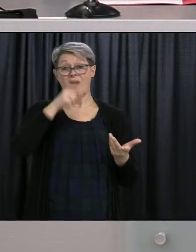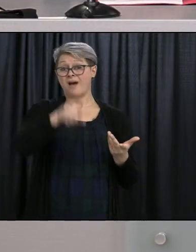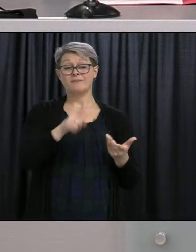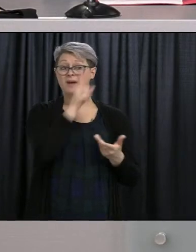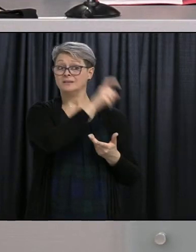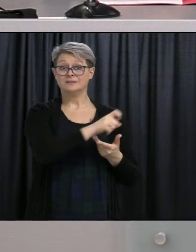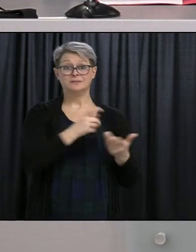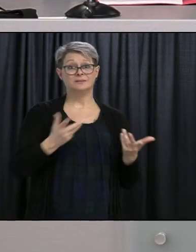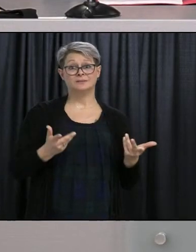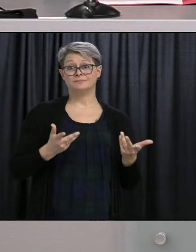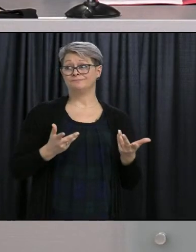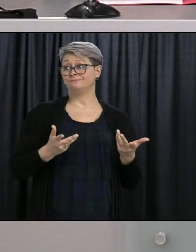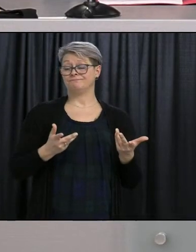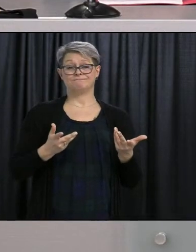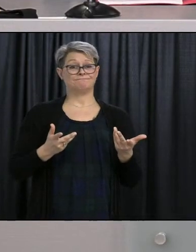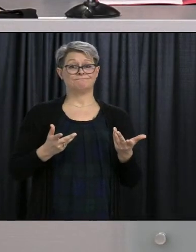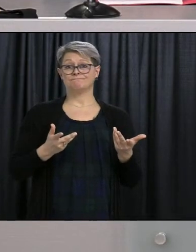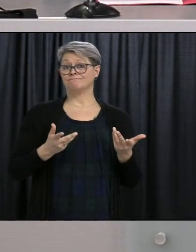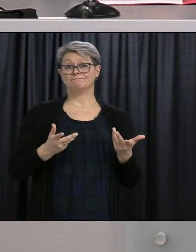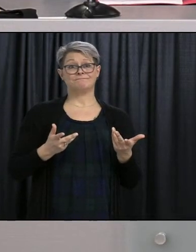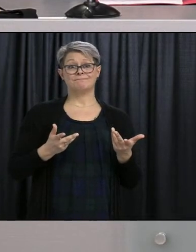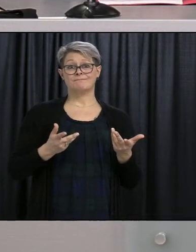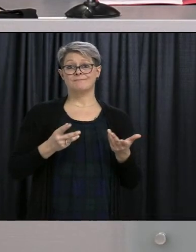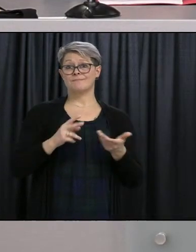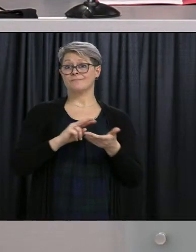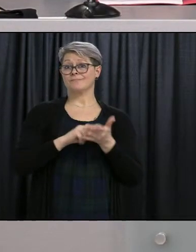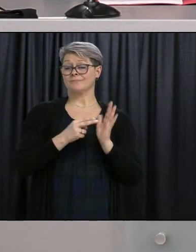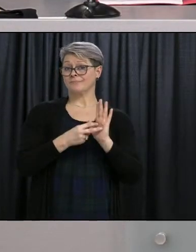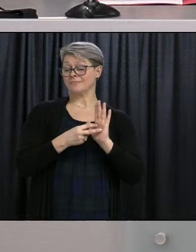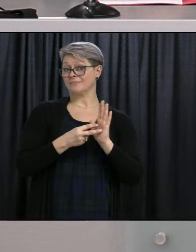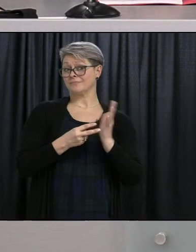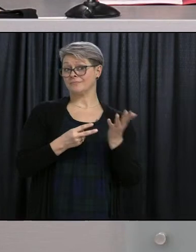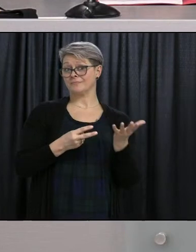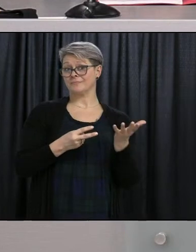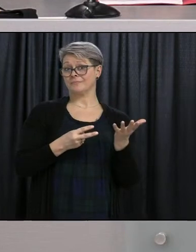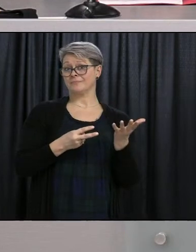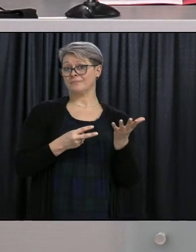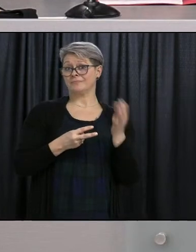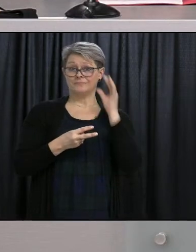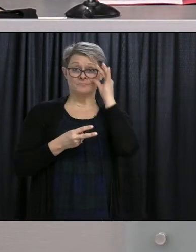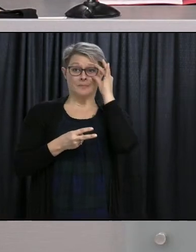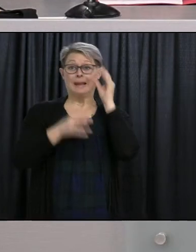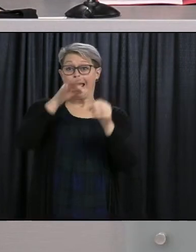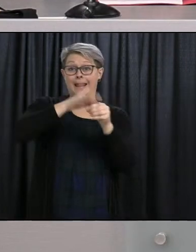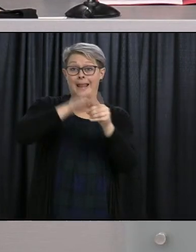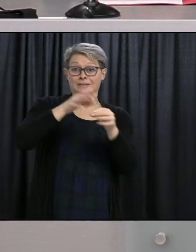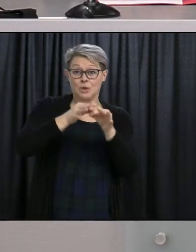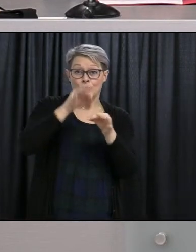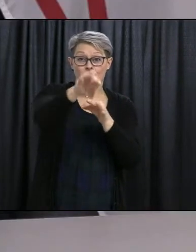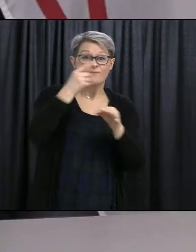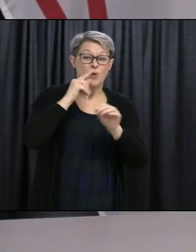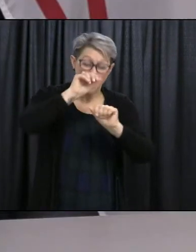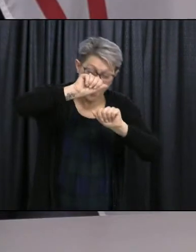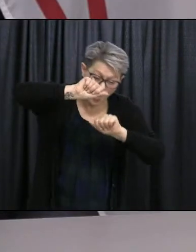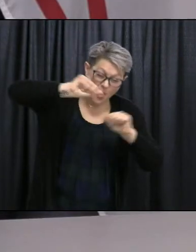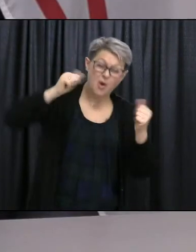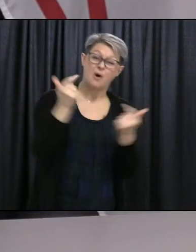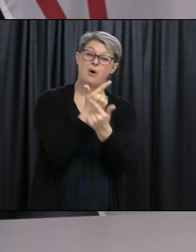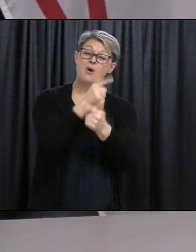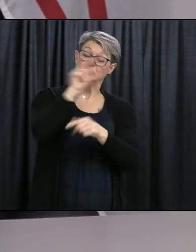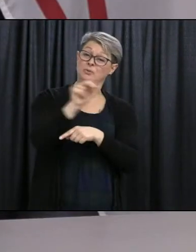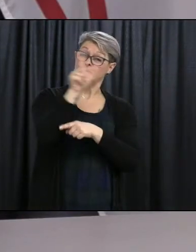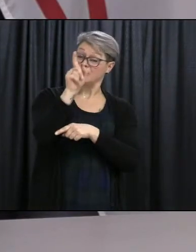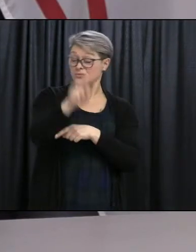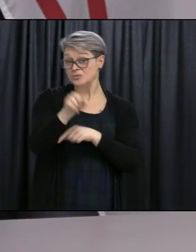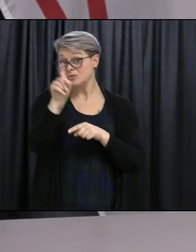should the election be delayed elsewhere as a proactive measure before these cases crop up? So that's always our concern,